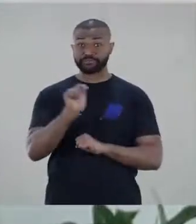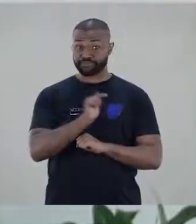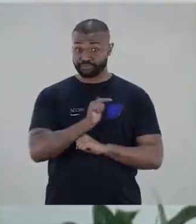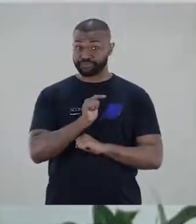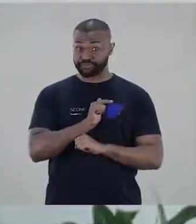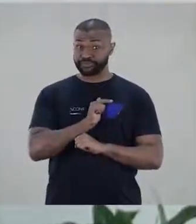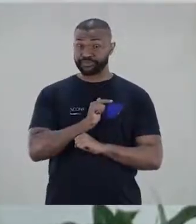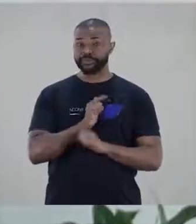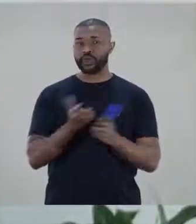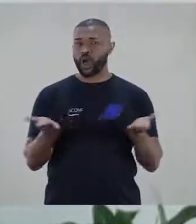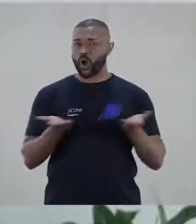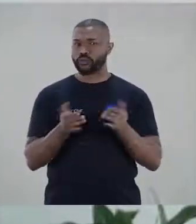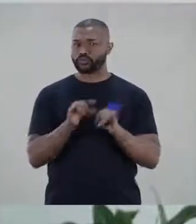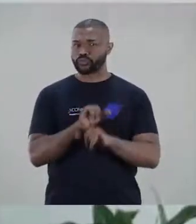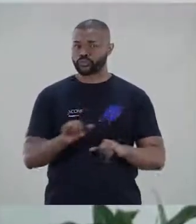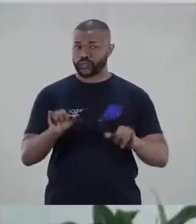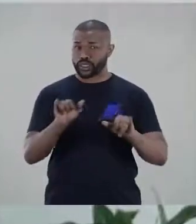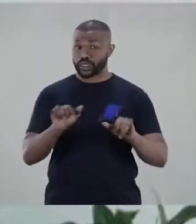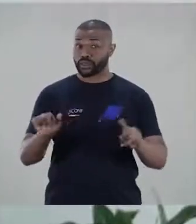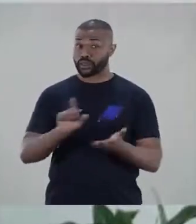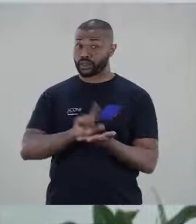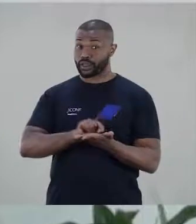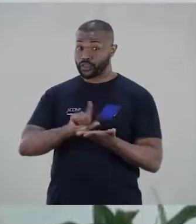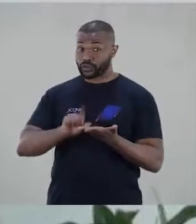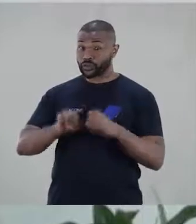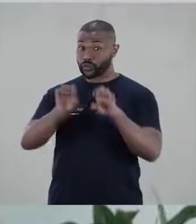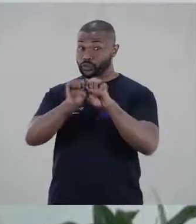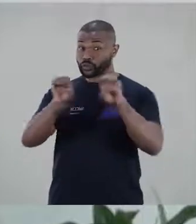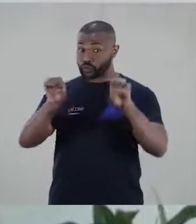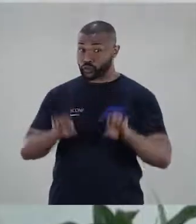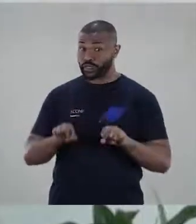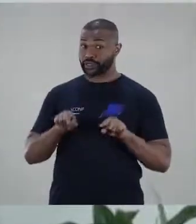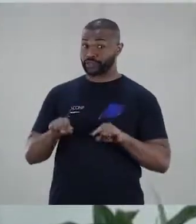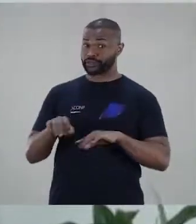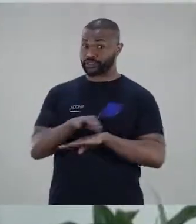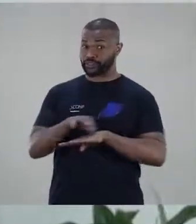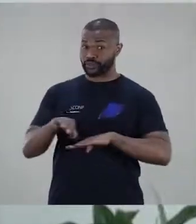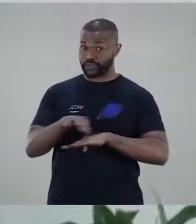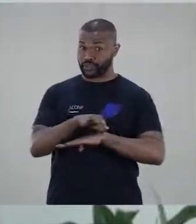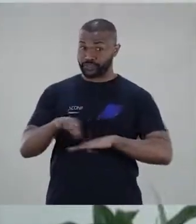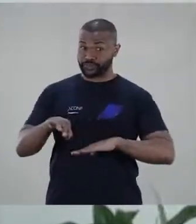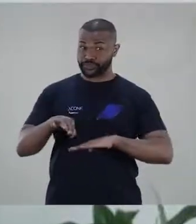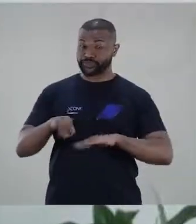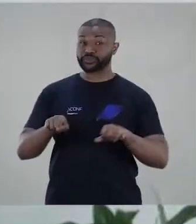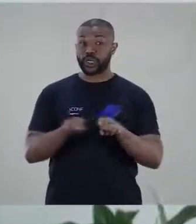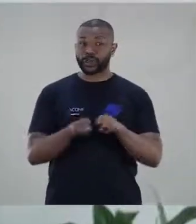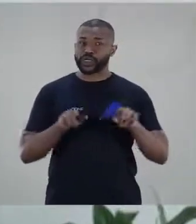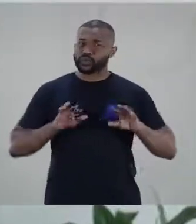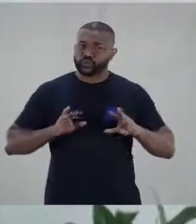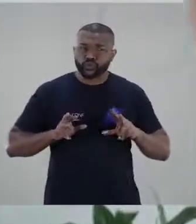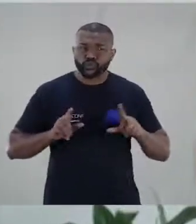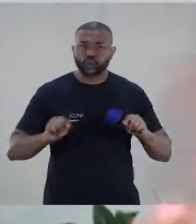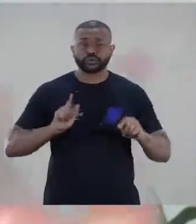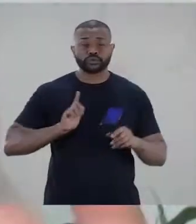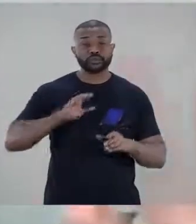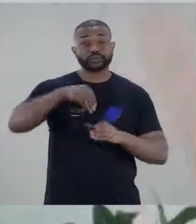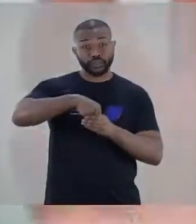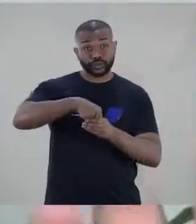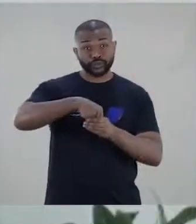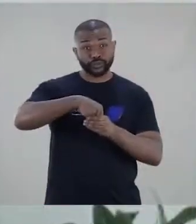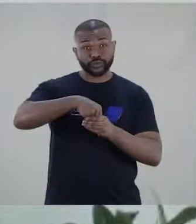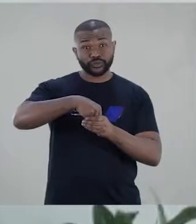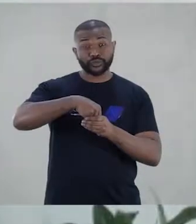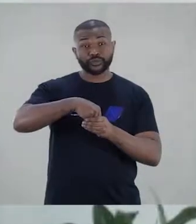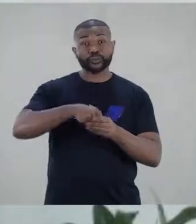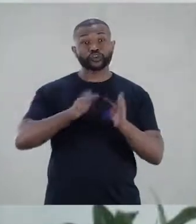domain. I have an article, in fact, coming out, which goes into the blueprint of this architecture and what are the kind of the bits and